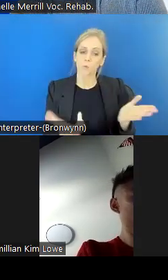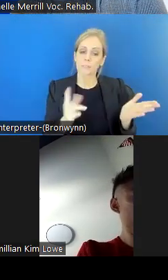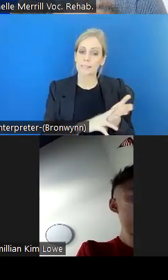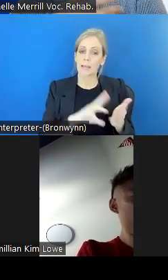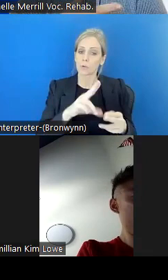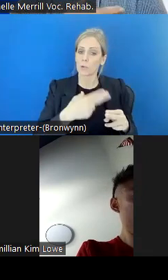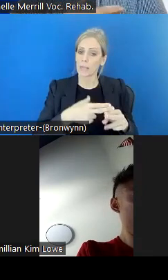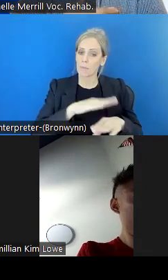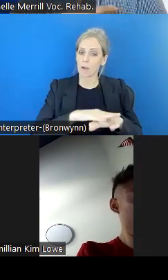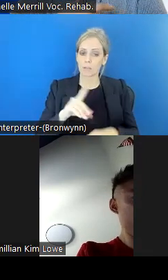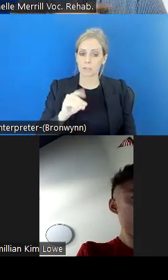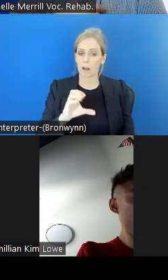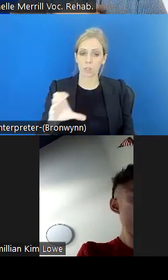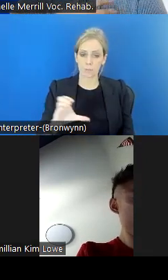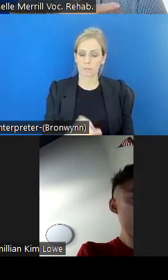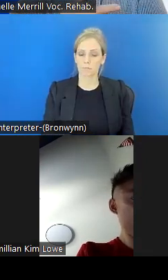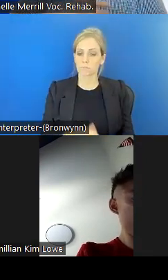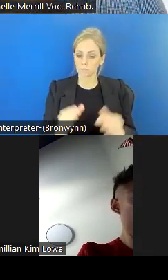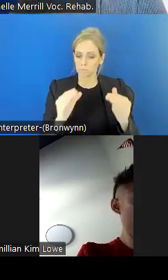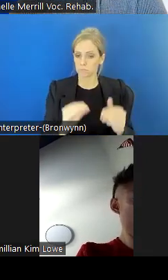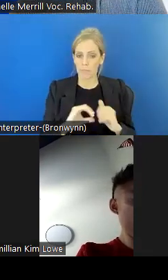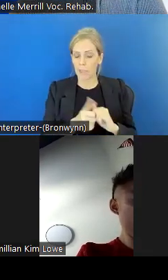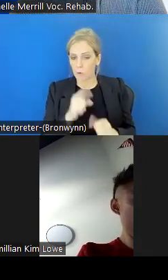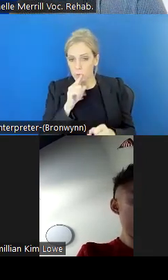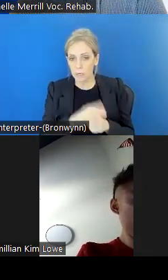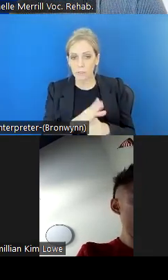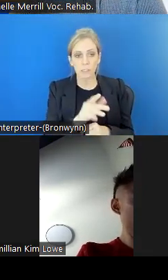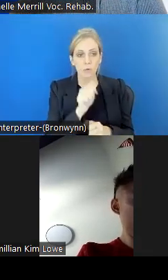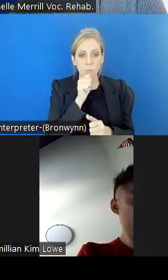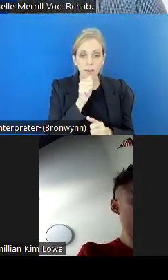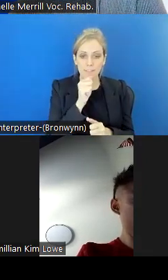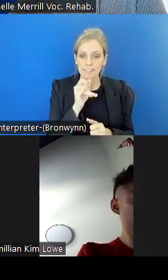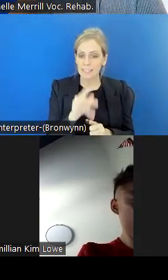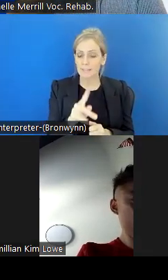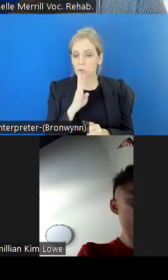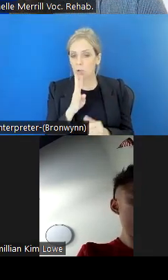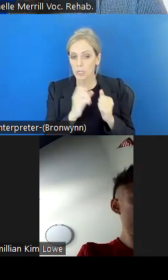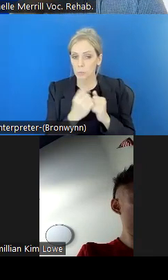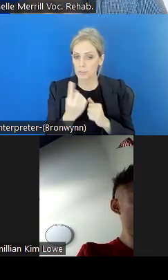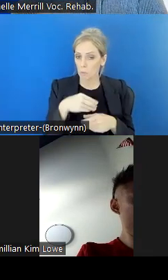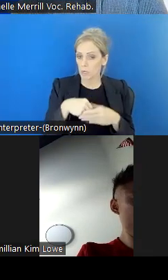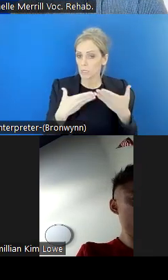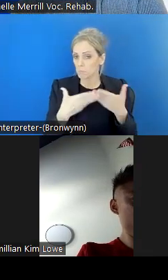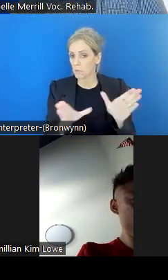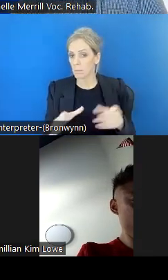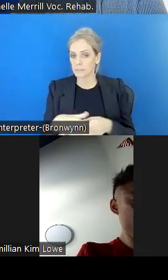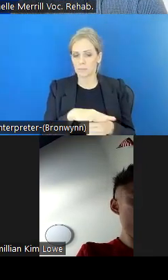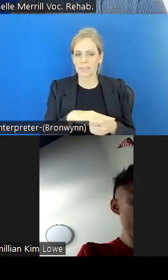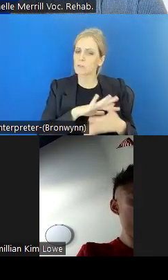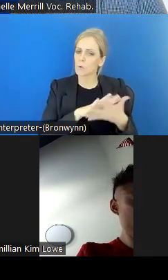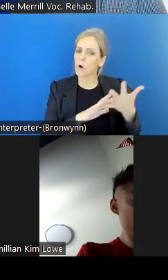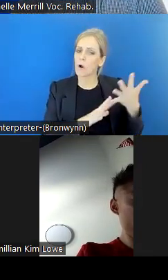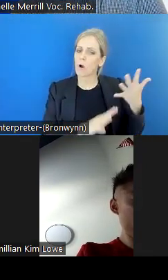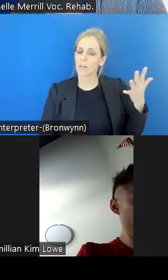to do that. Or how do you guarantee your privacy in public spaces if you're talking to somebody? So those are all subjects that are covered